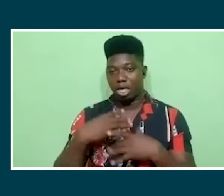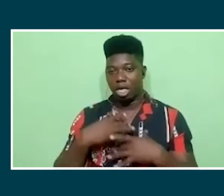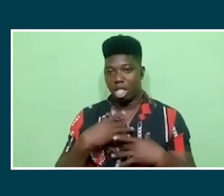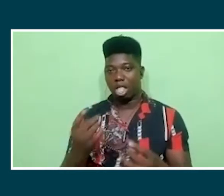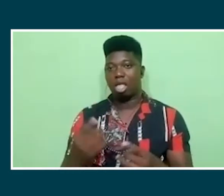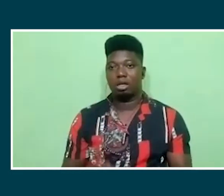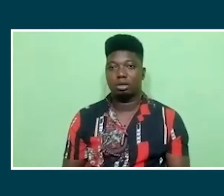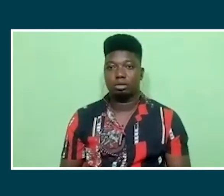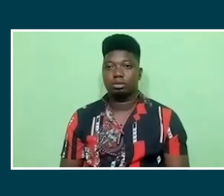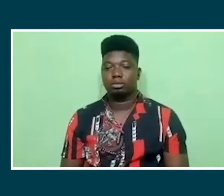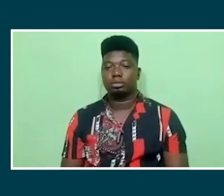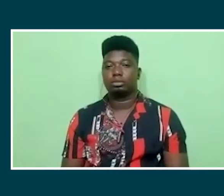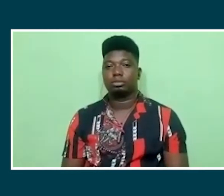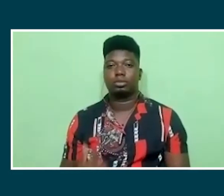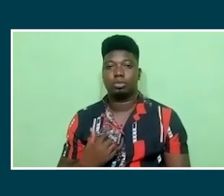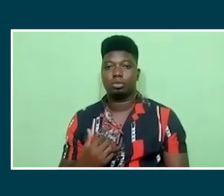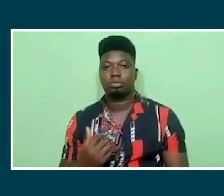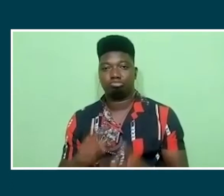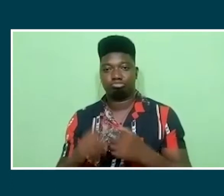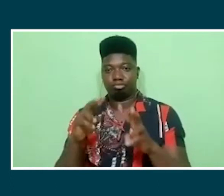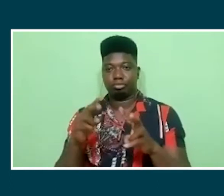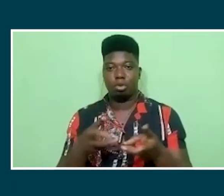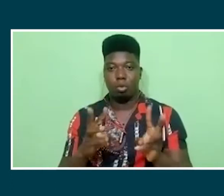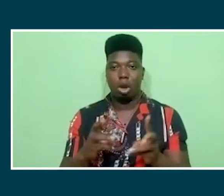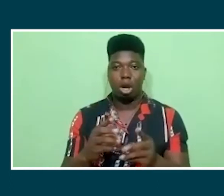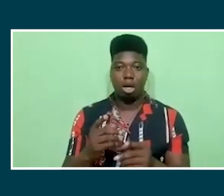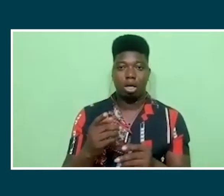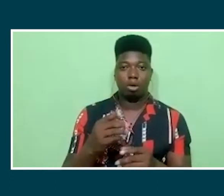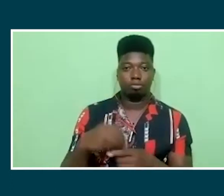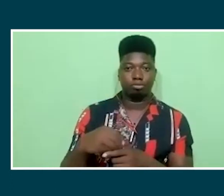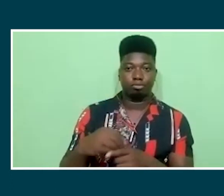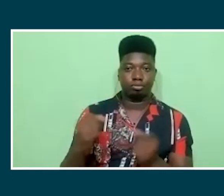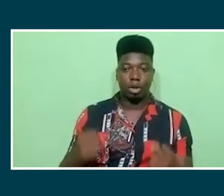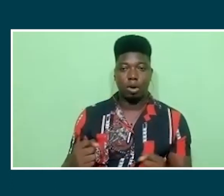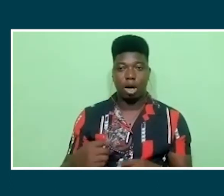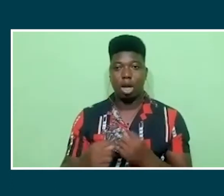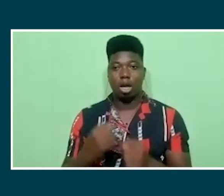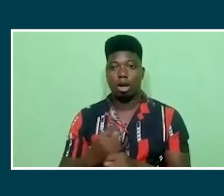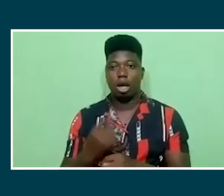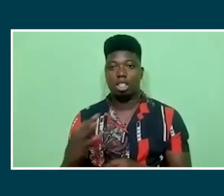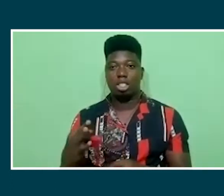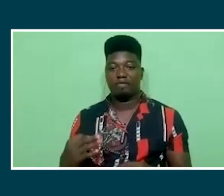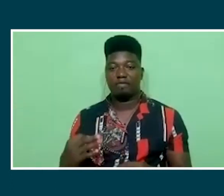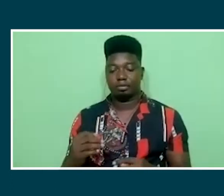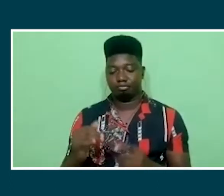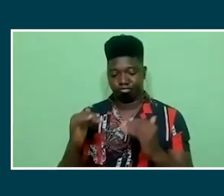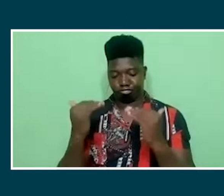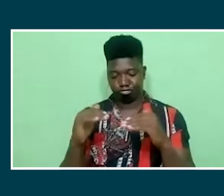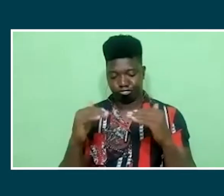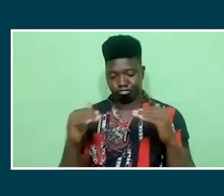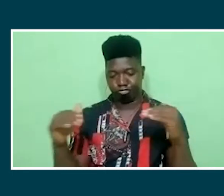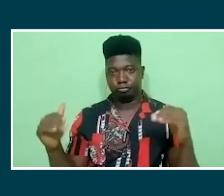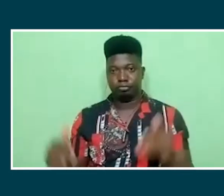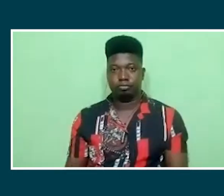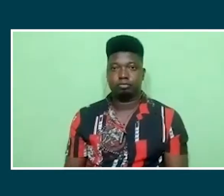look at the ways that within the power privilege kind of scale, why would women also be interested in